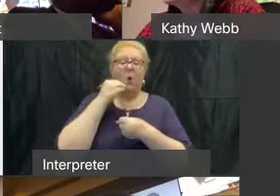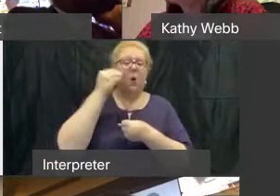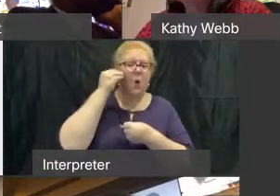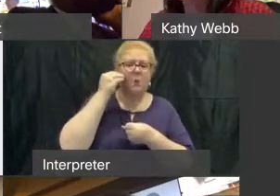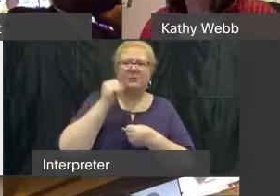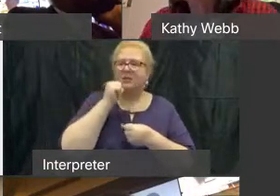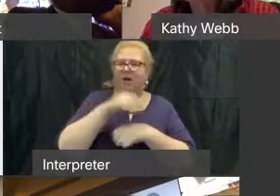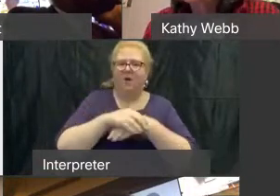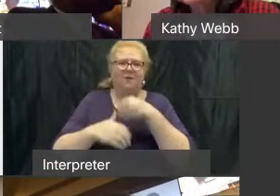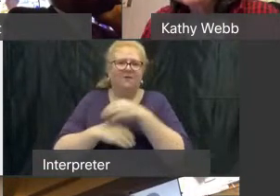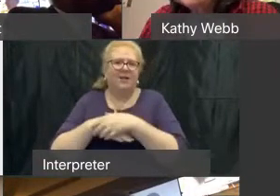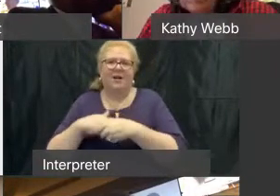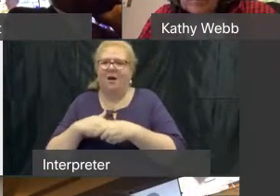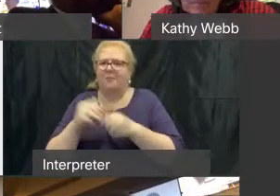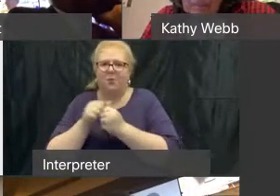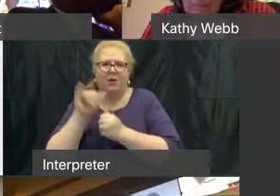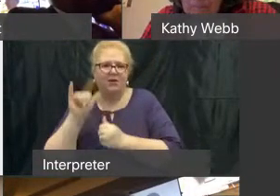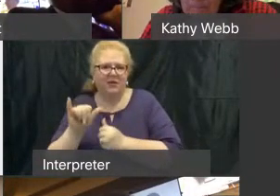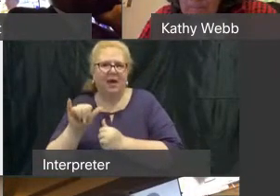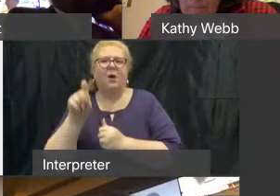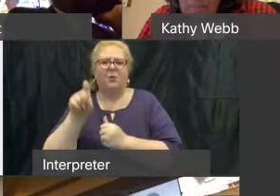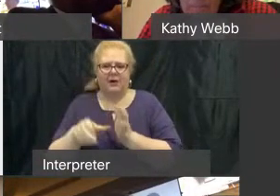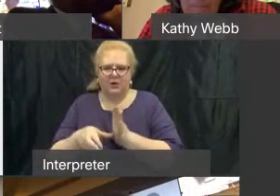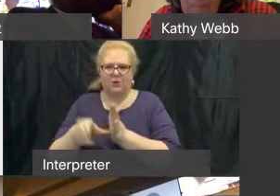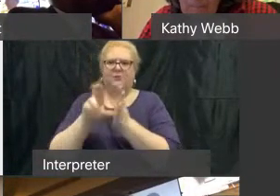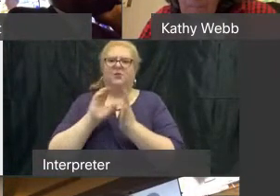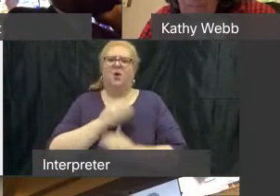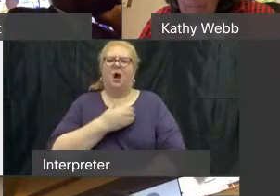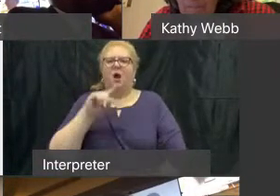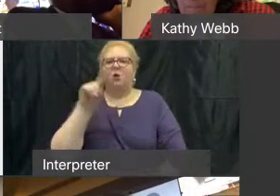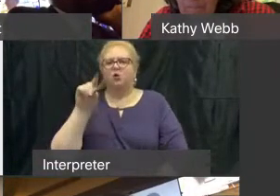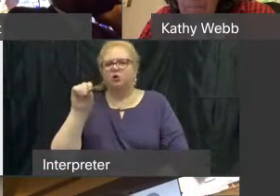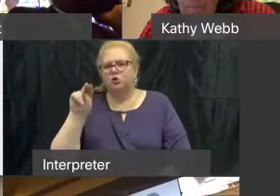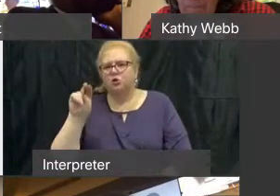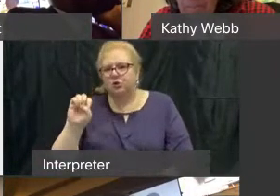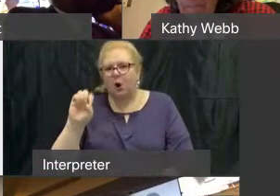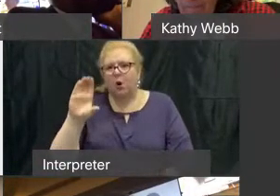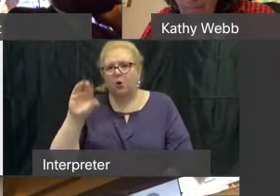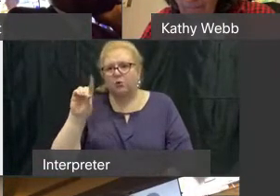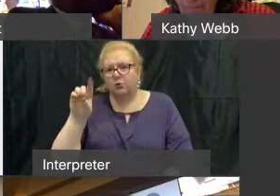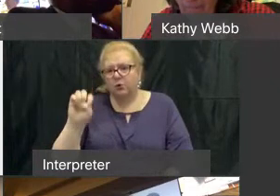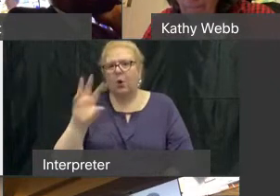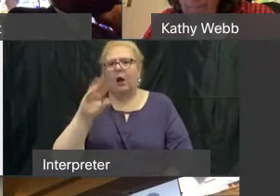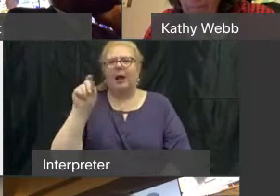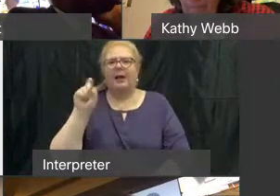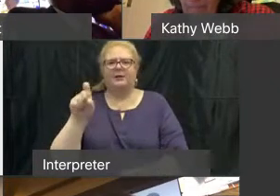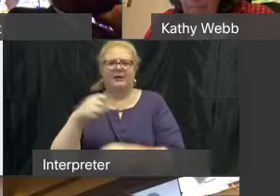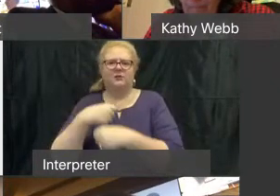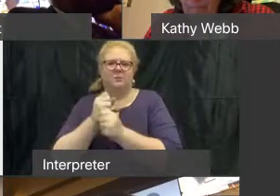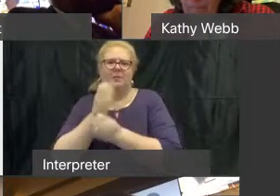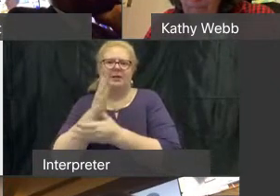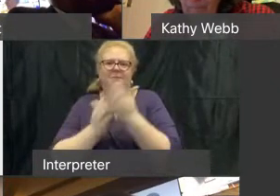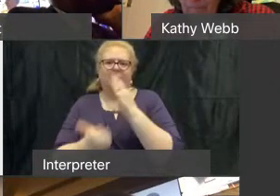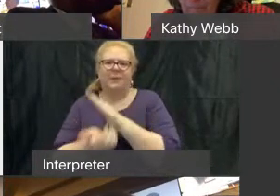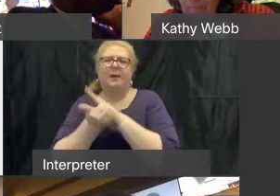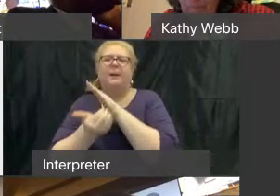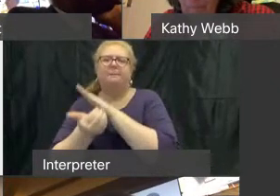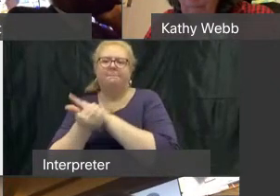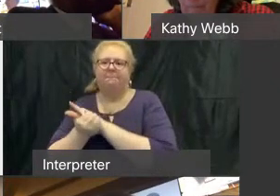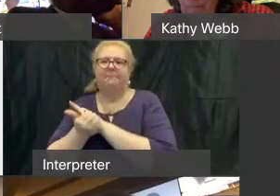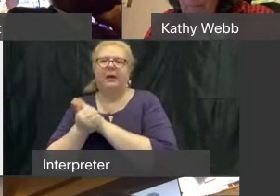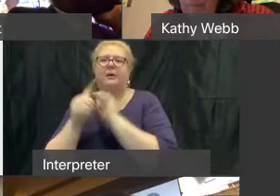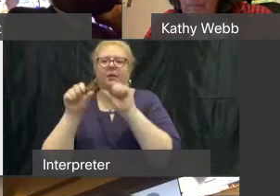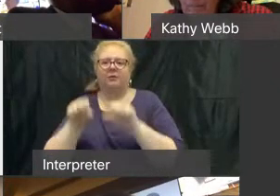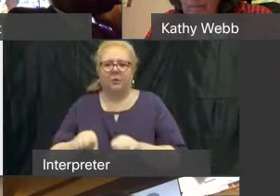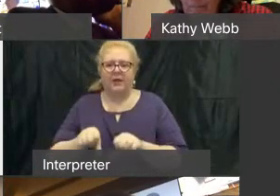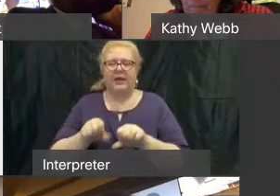So I think we need to review our zoning codes and we need to make some amendments. If we could